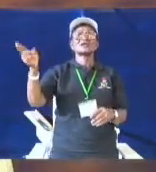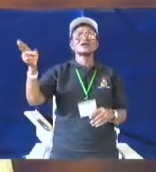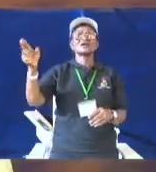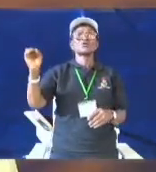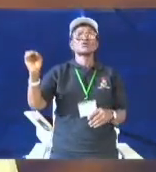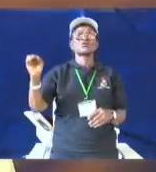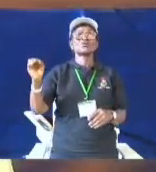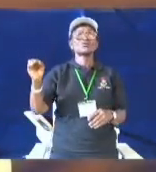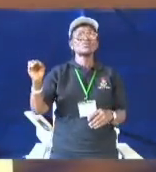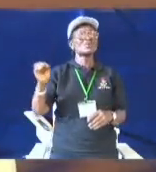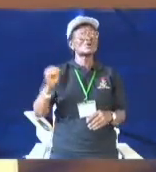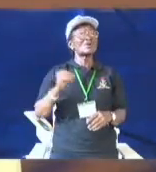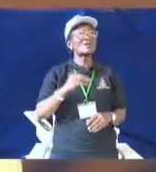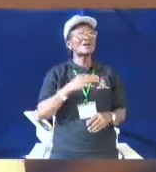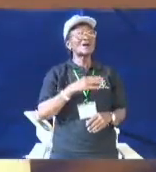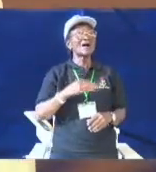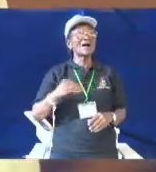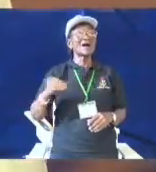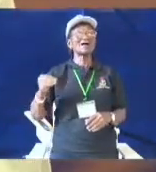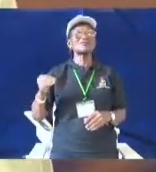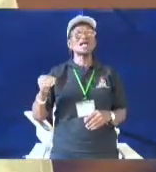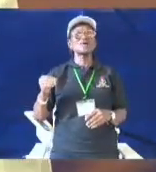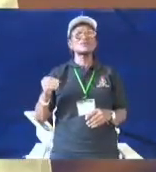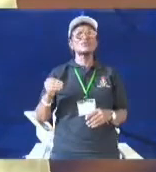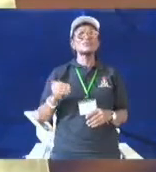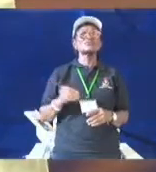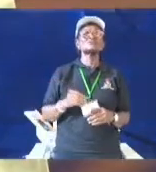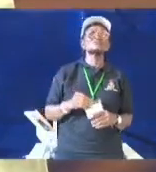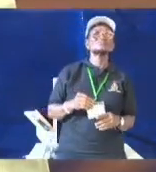And he came face to face with a wall.